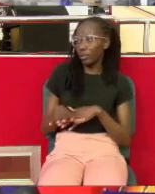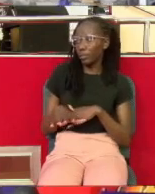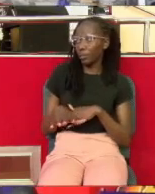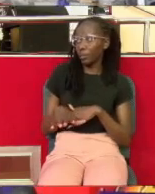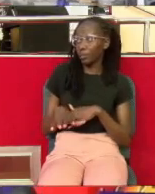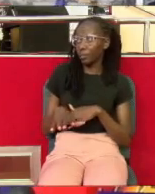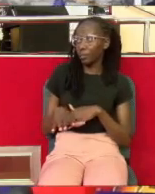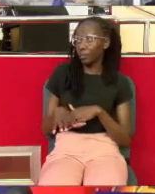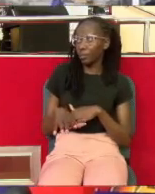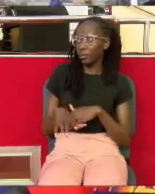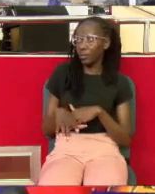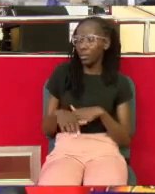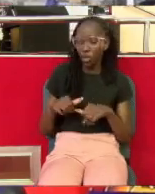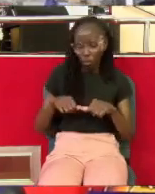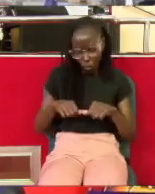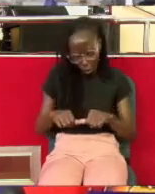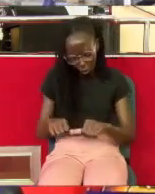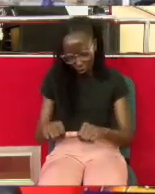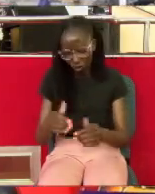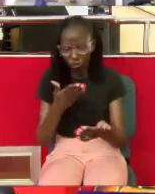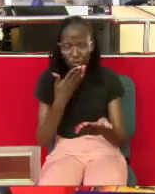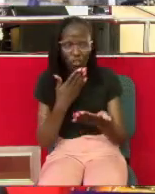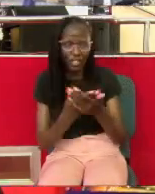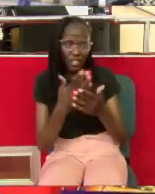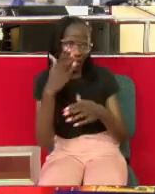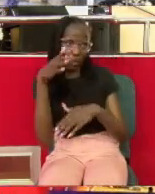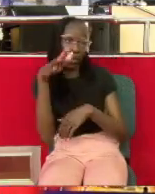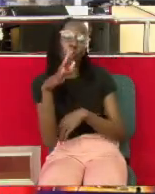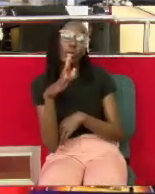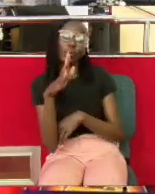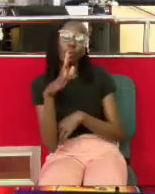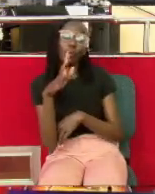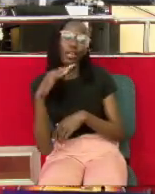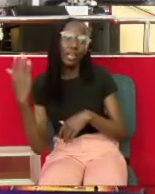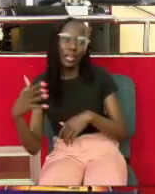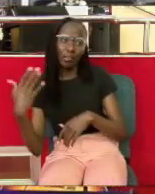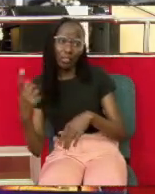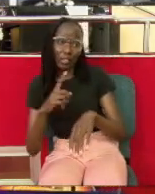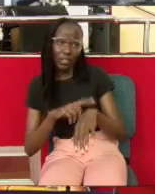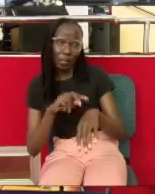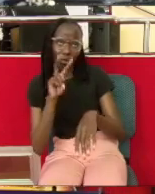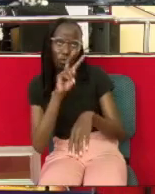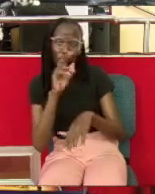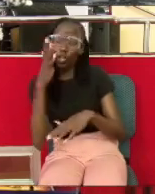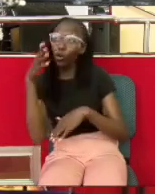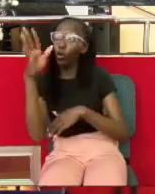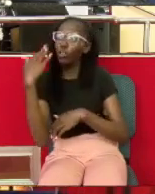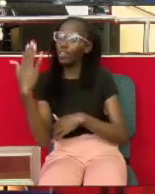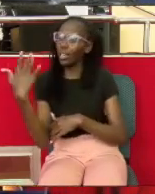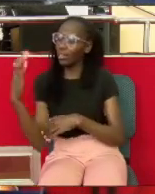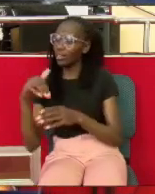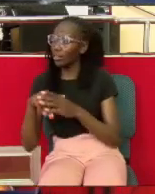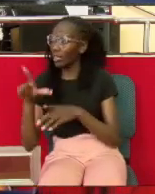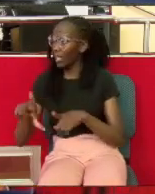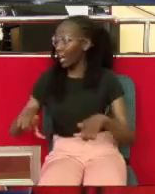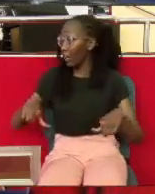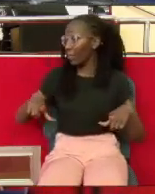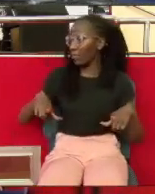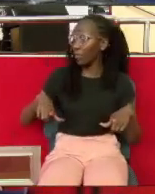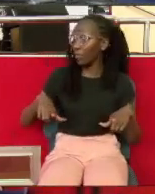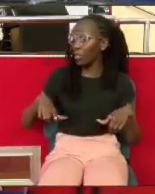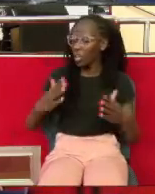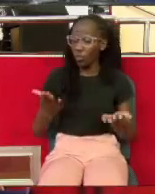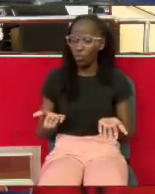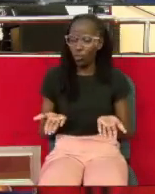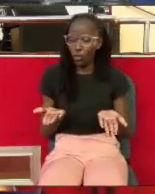Which is to say, you keep thanking God. Every time you witness his hand in your life, you lift